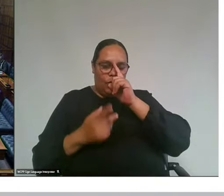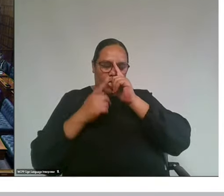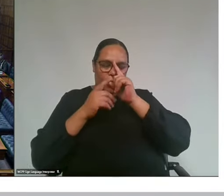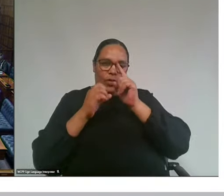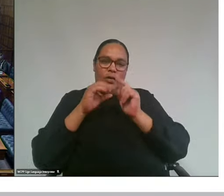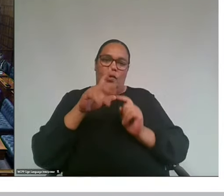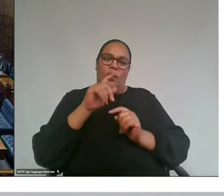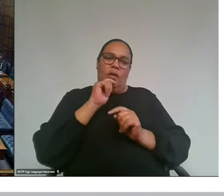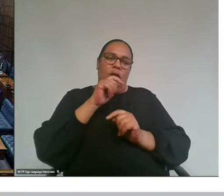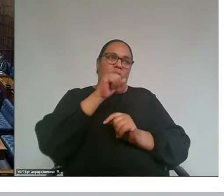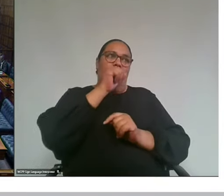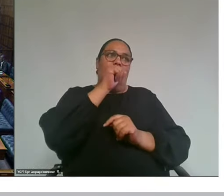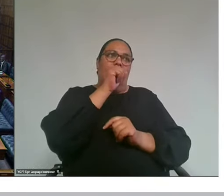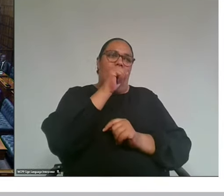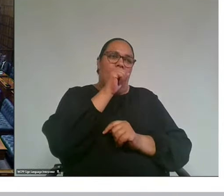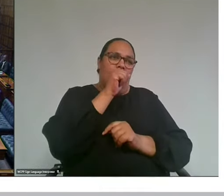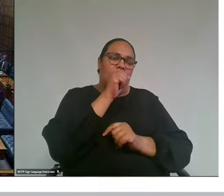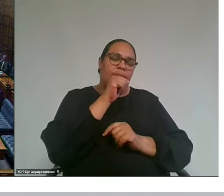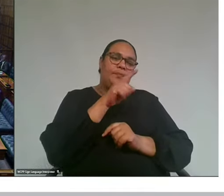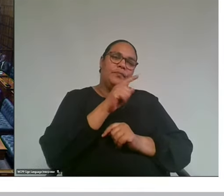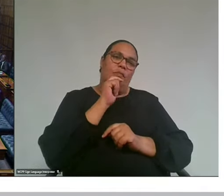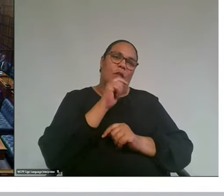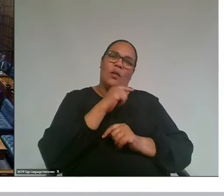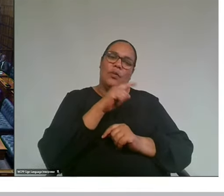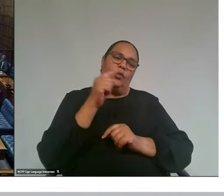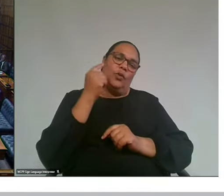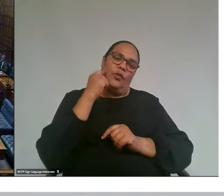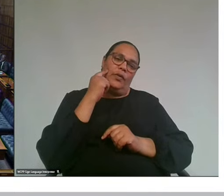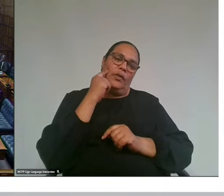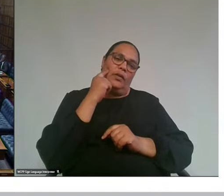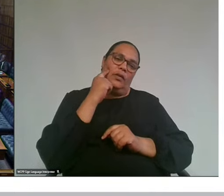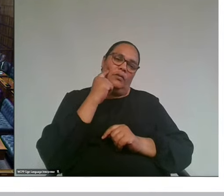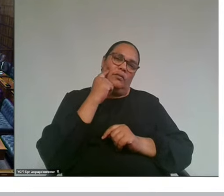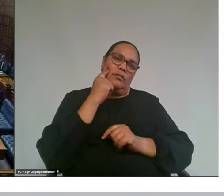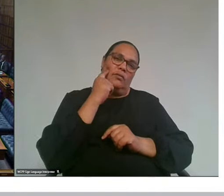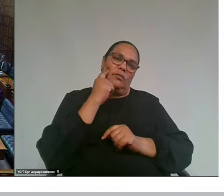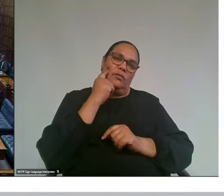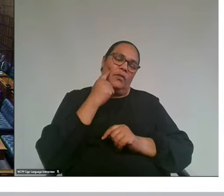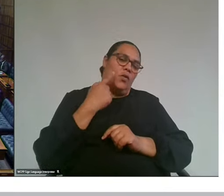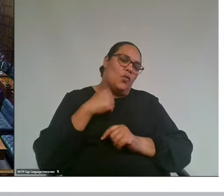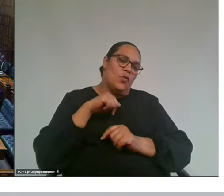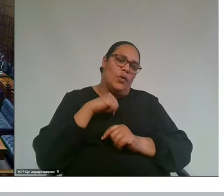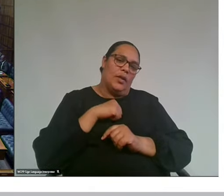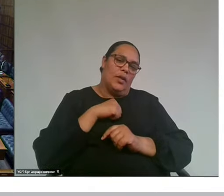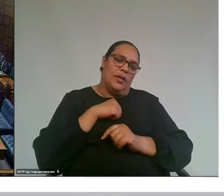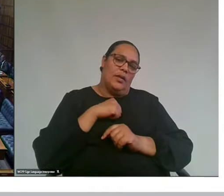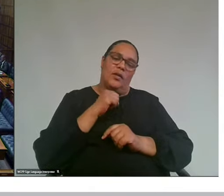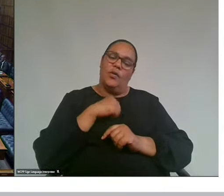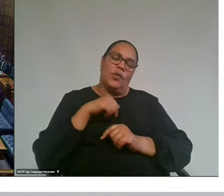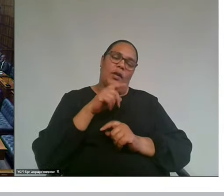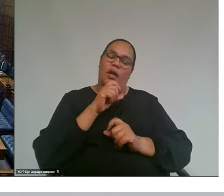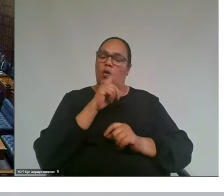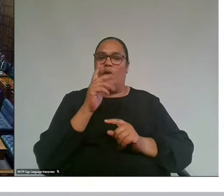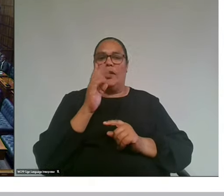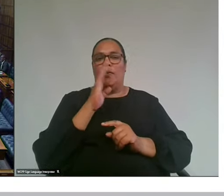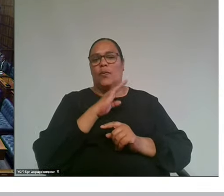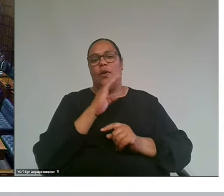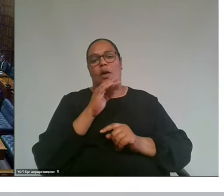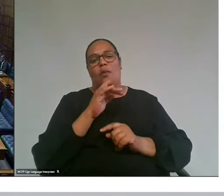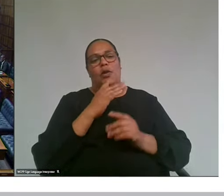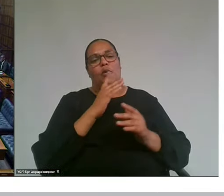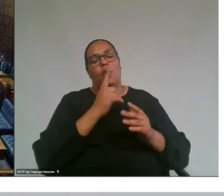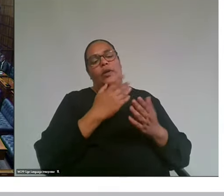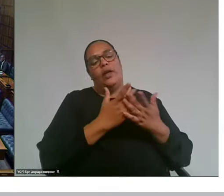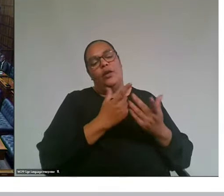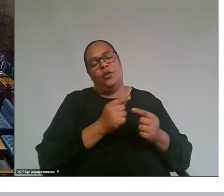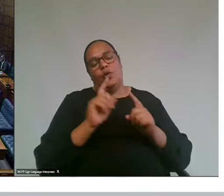really I I want to say I I don't think that I don't we we don't uh are not aware of any pros and cons it's really